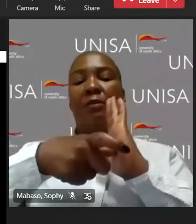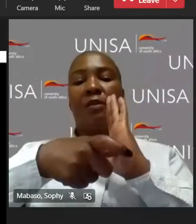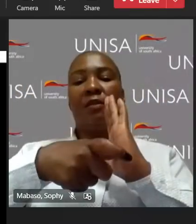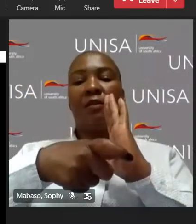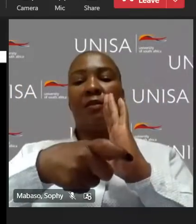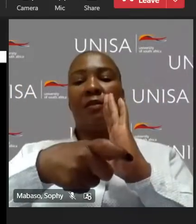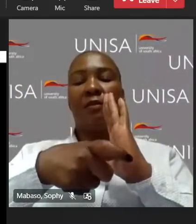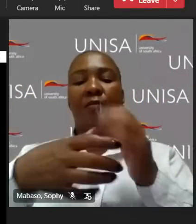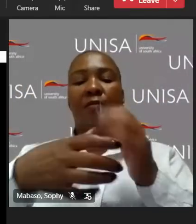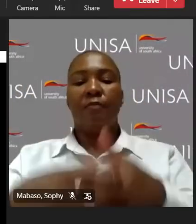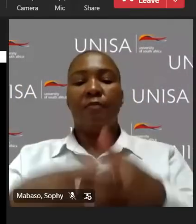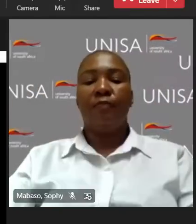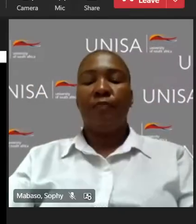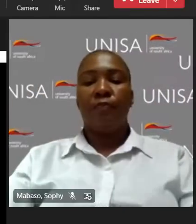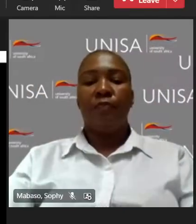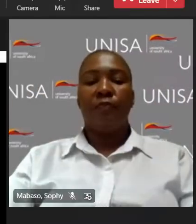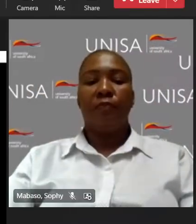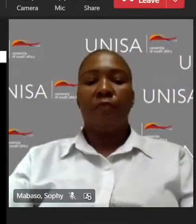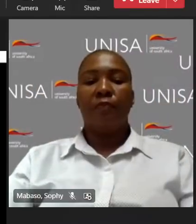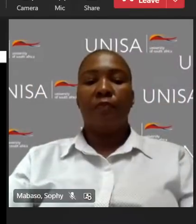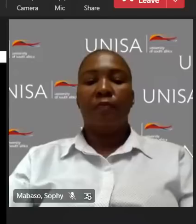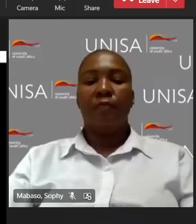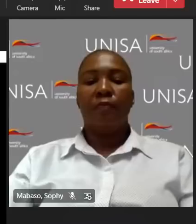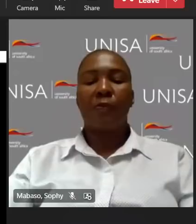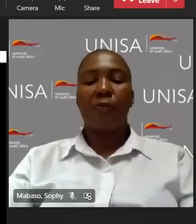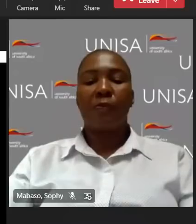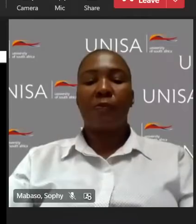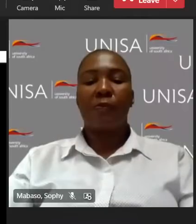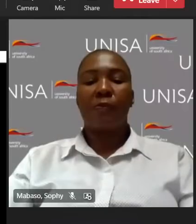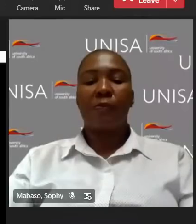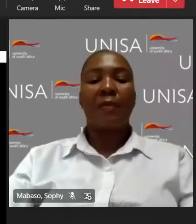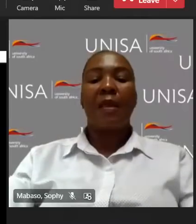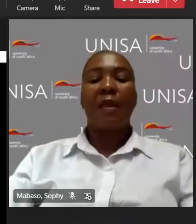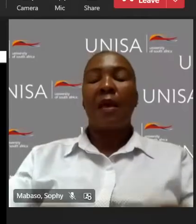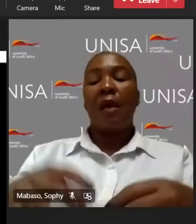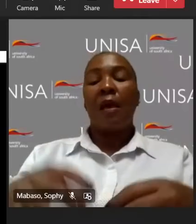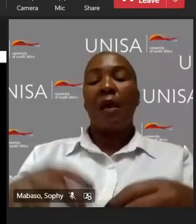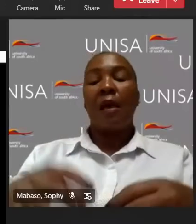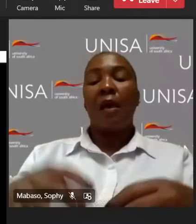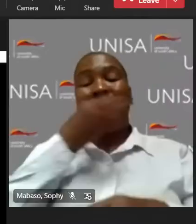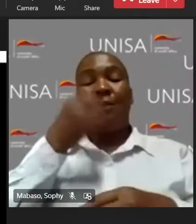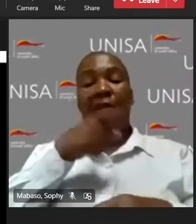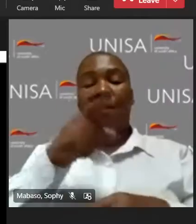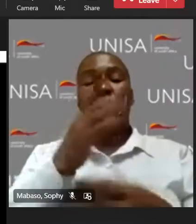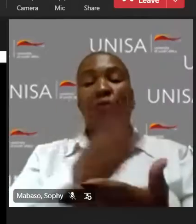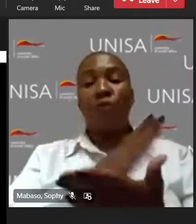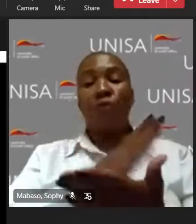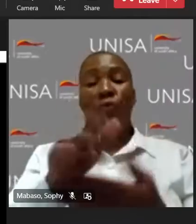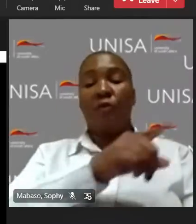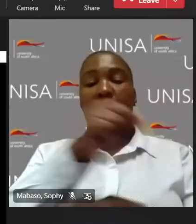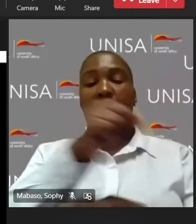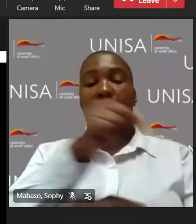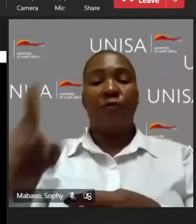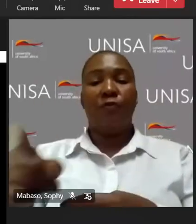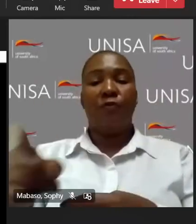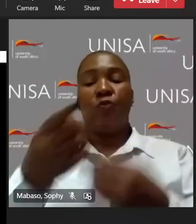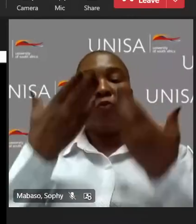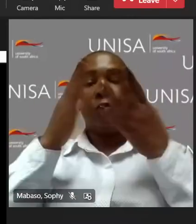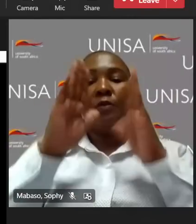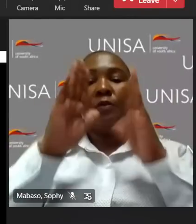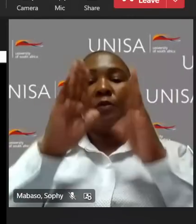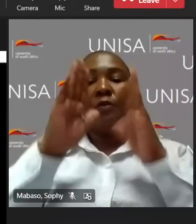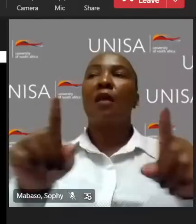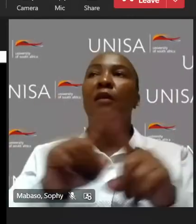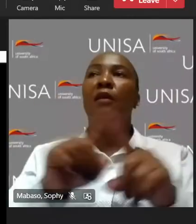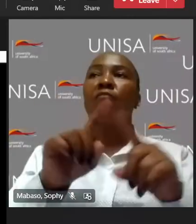And in terms of the etiquette, I'd like to share this with you, students. In cases